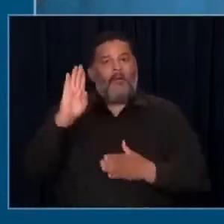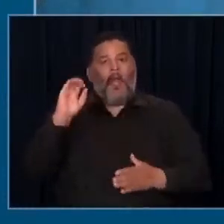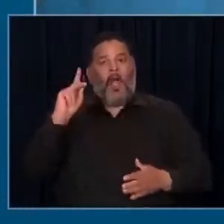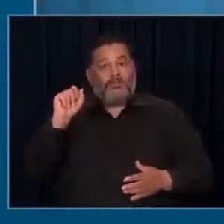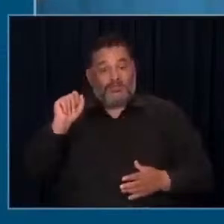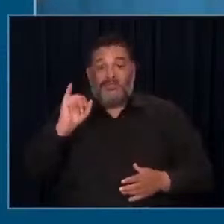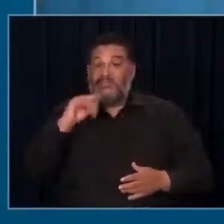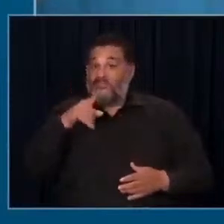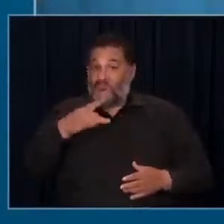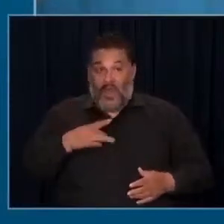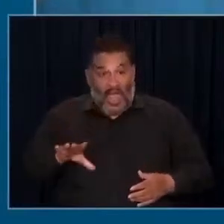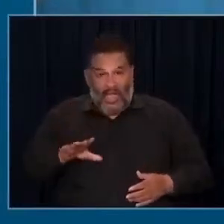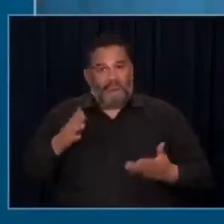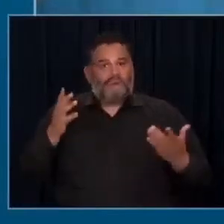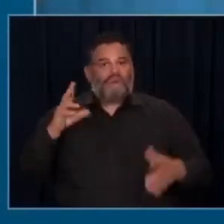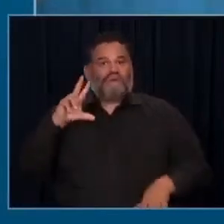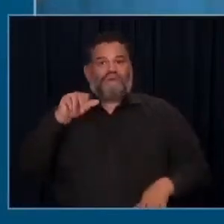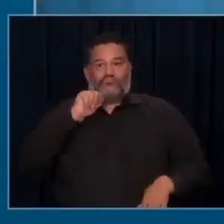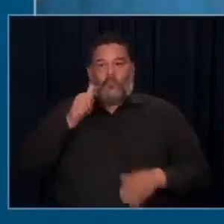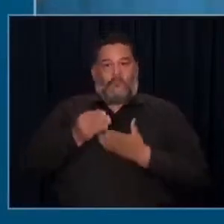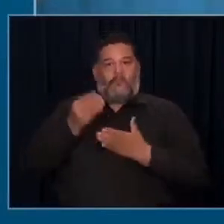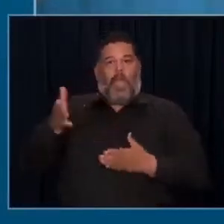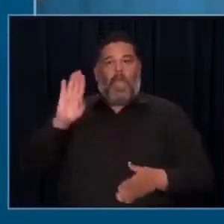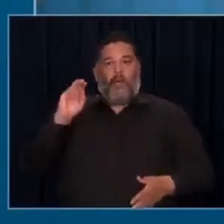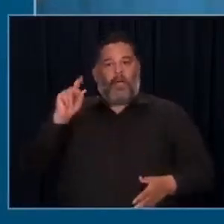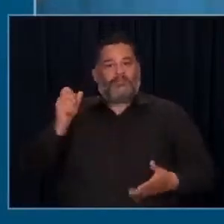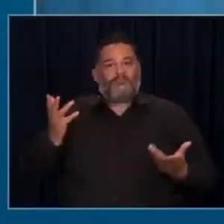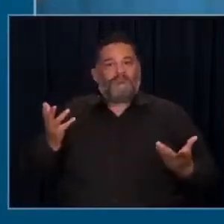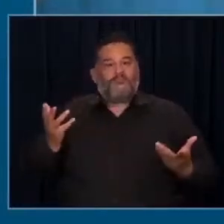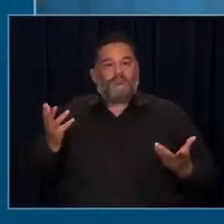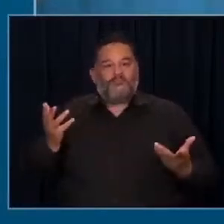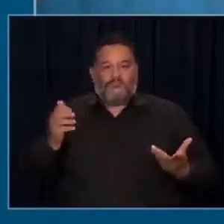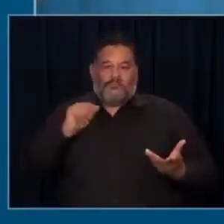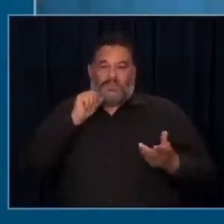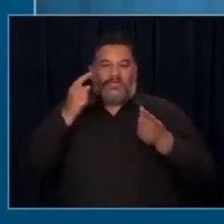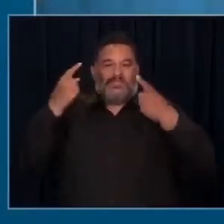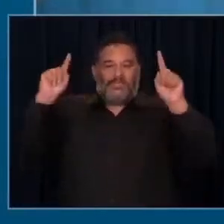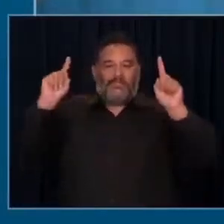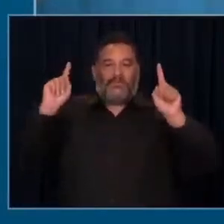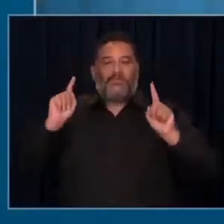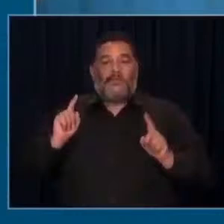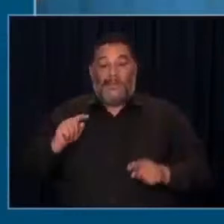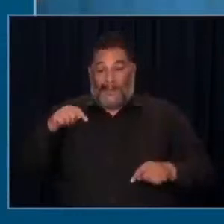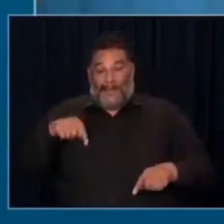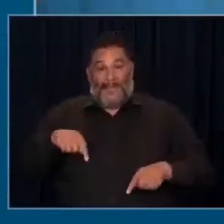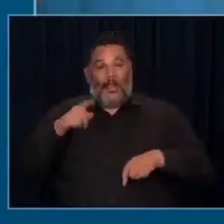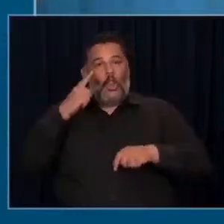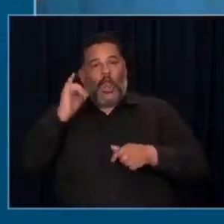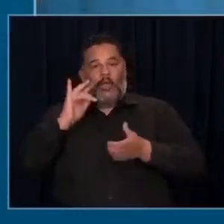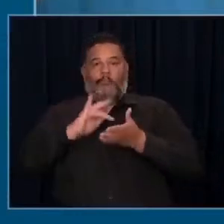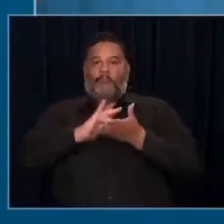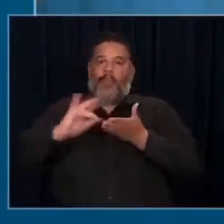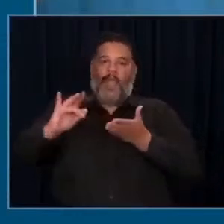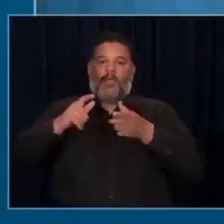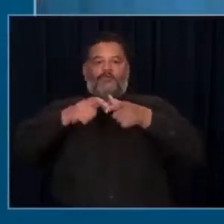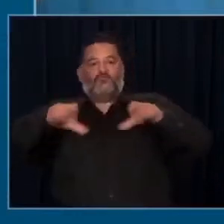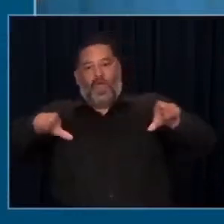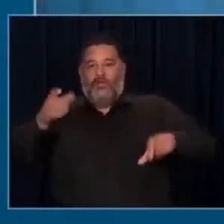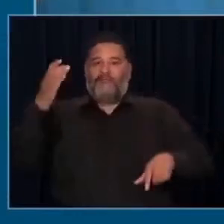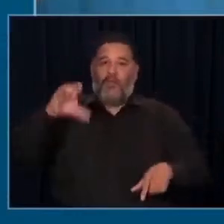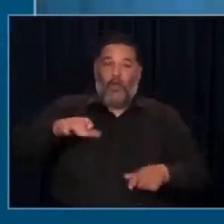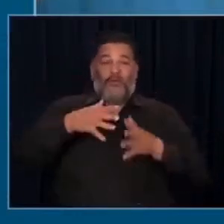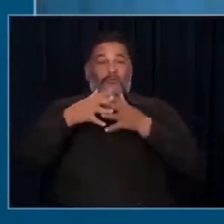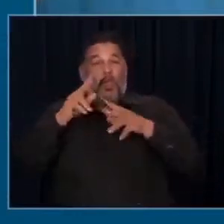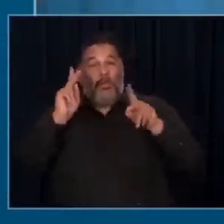if you don't like it, you don't buy the bond. And so it doesn't, not successful. This blank check and forcing the American people